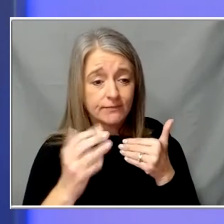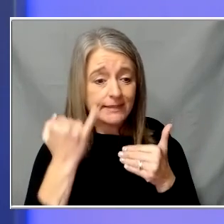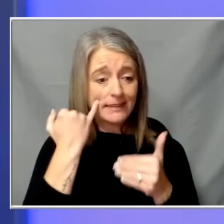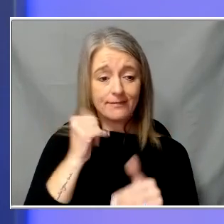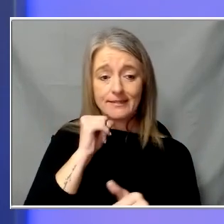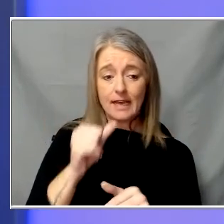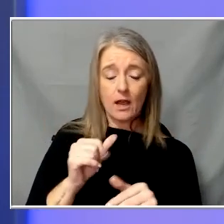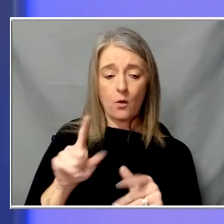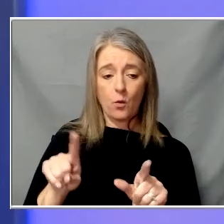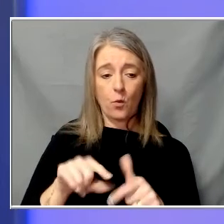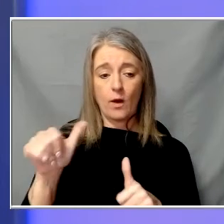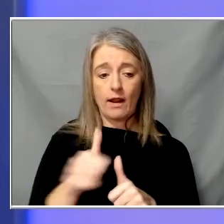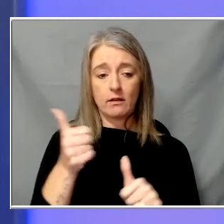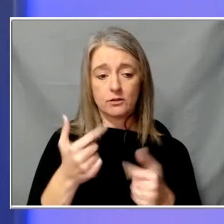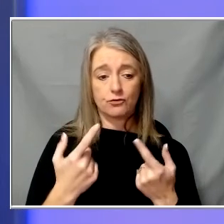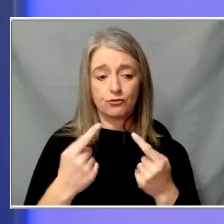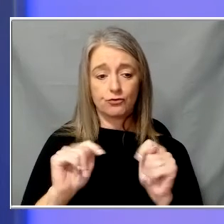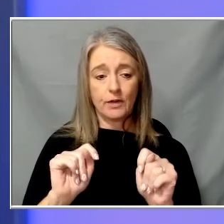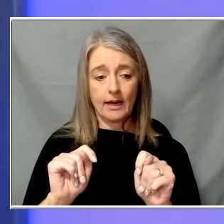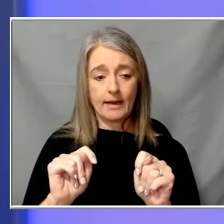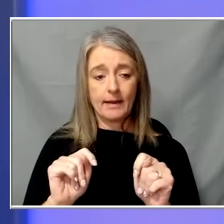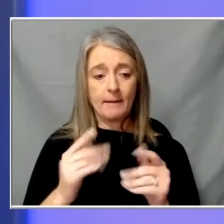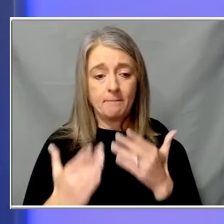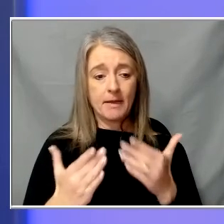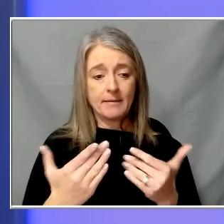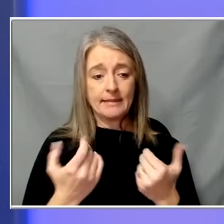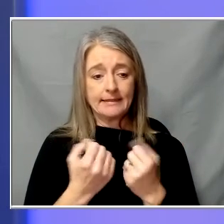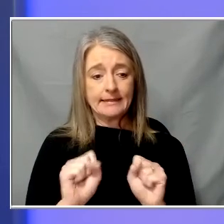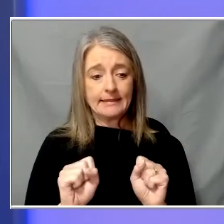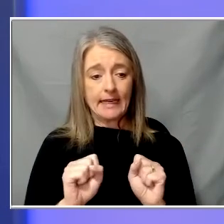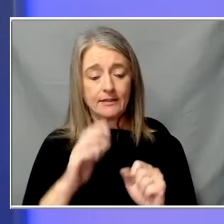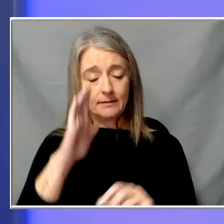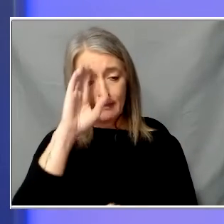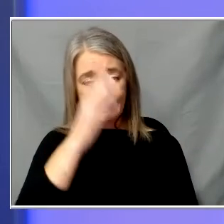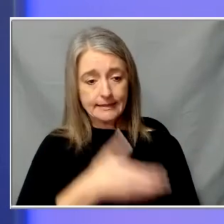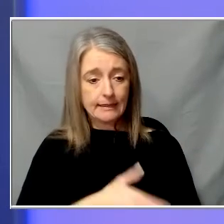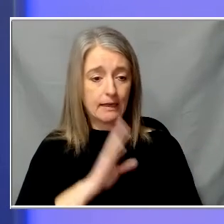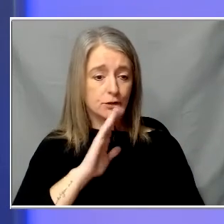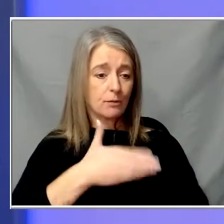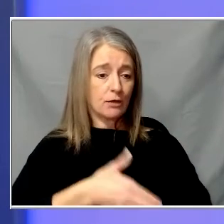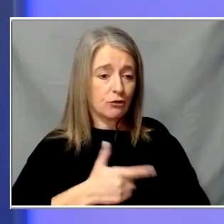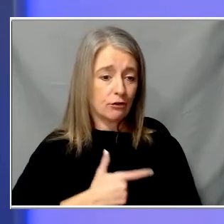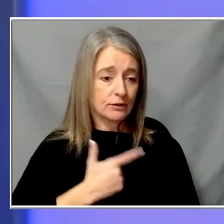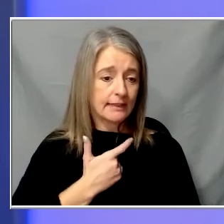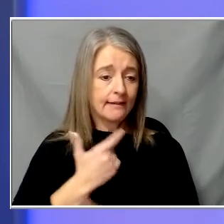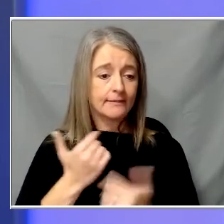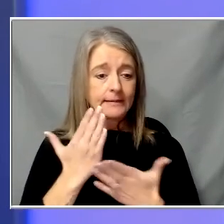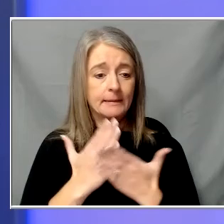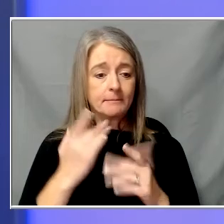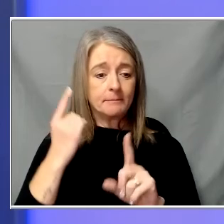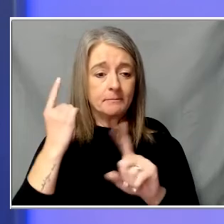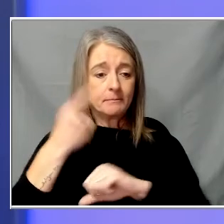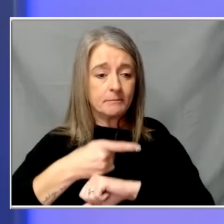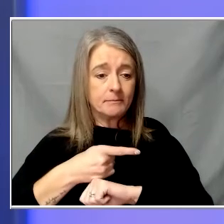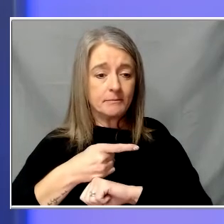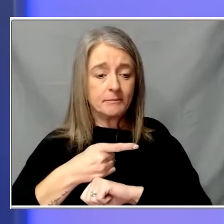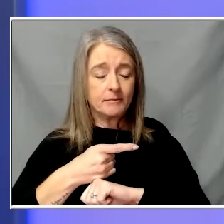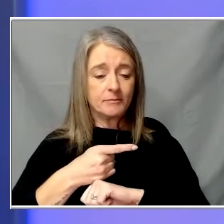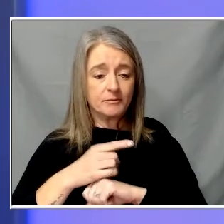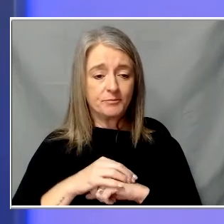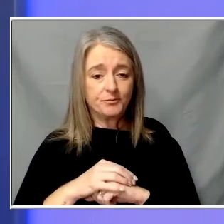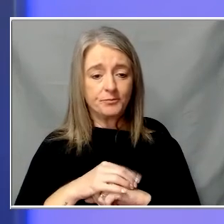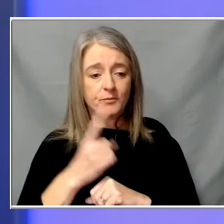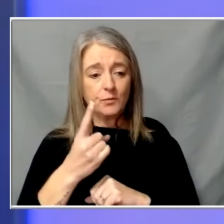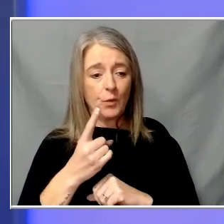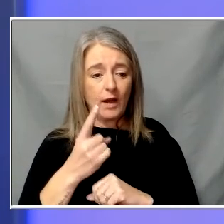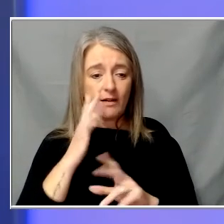else can we try? And maybe that saves my son's life or my daughter's lives someday. And that was one of the outlooks that I